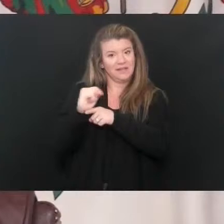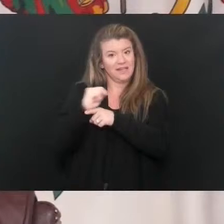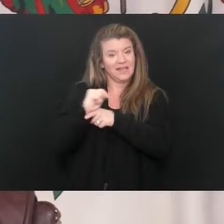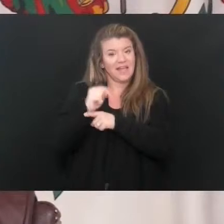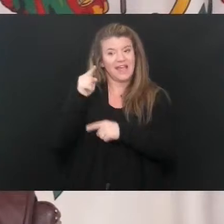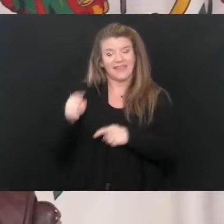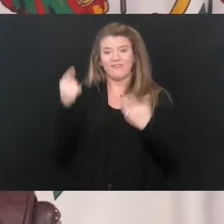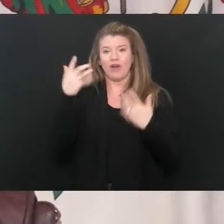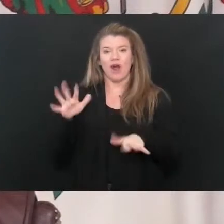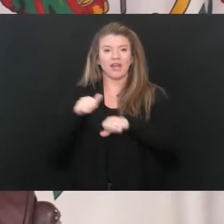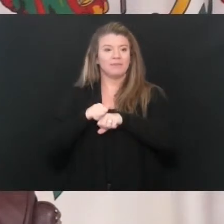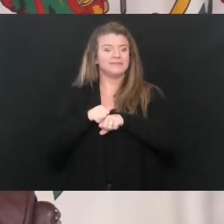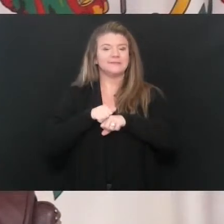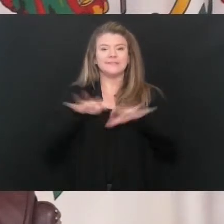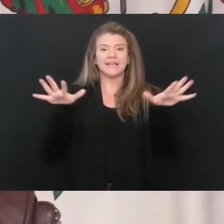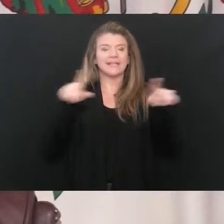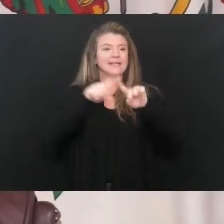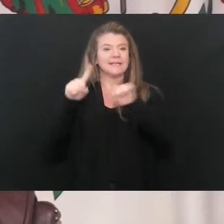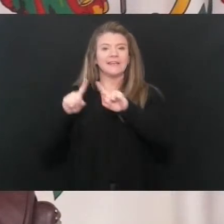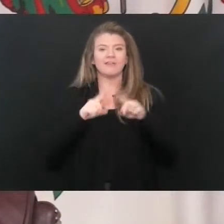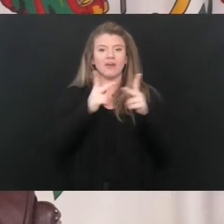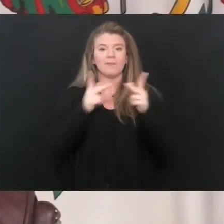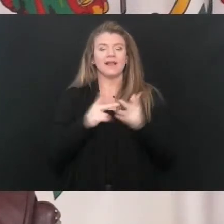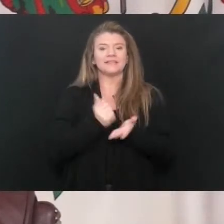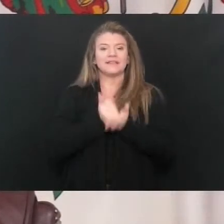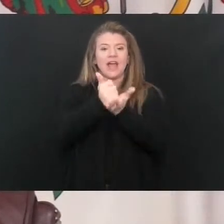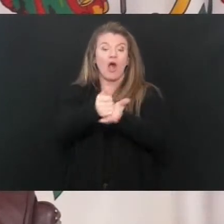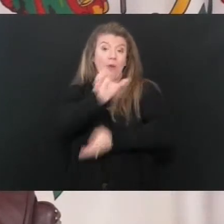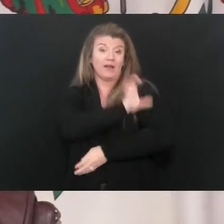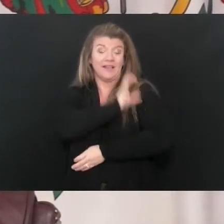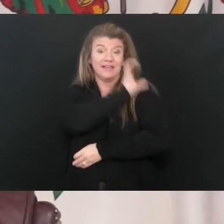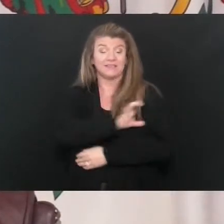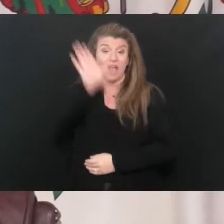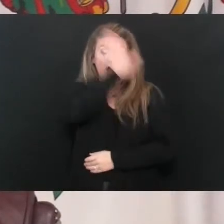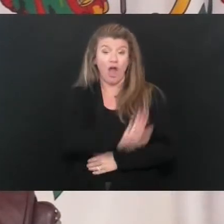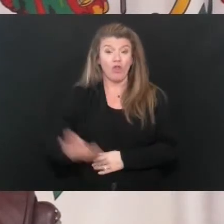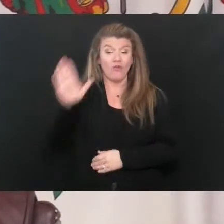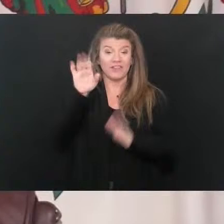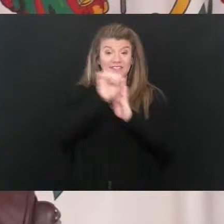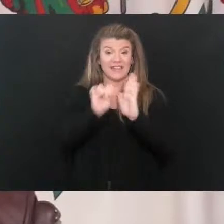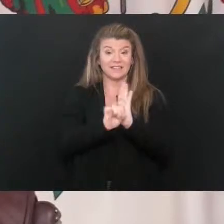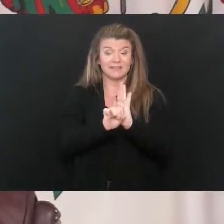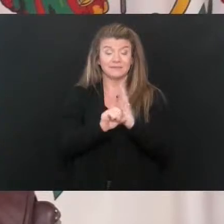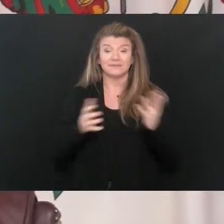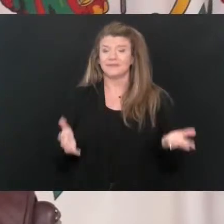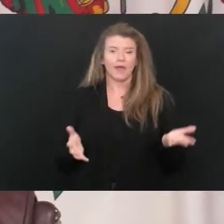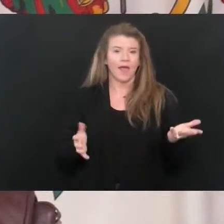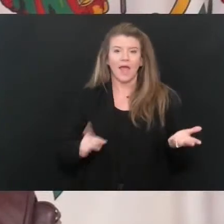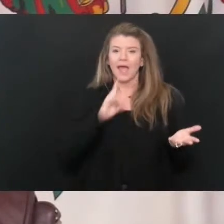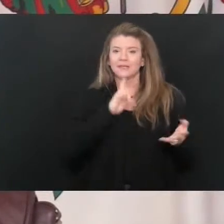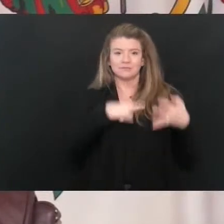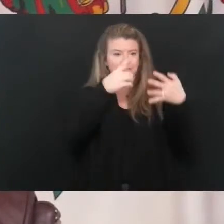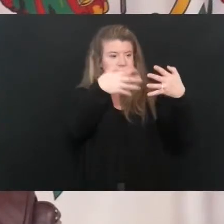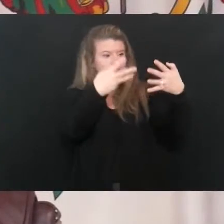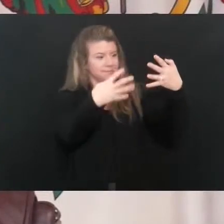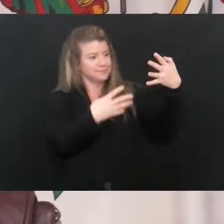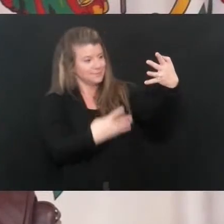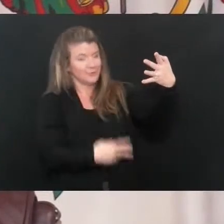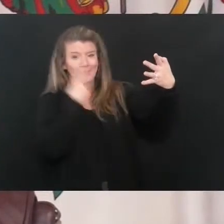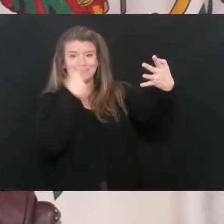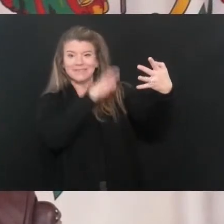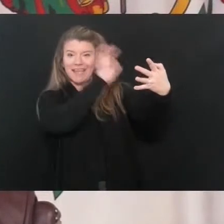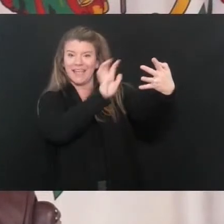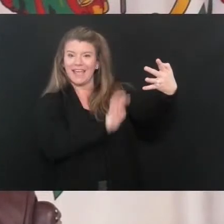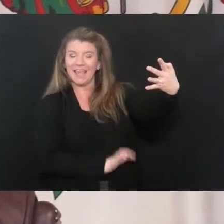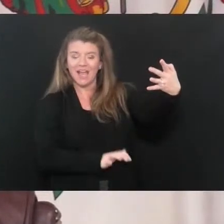been deployed to help our clinics all across our state. You know, it just goes on, but it tells us